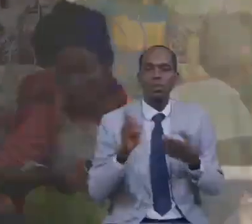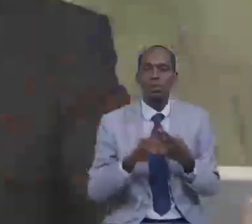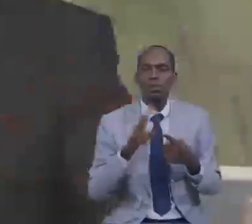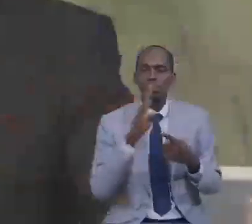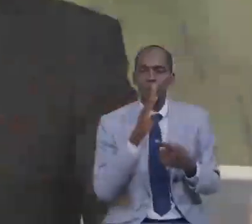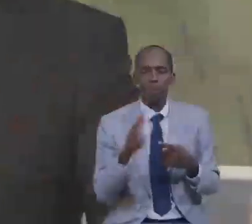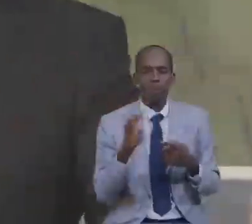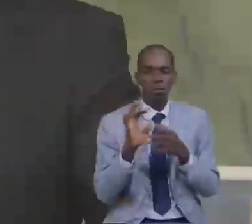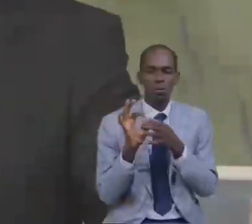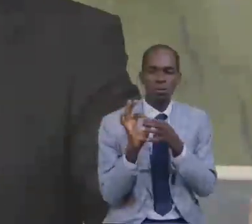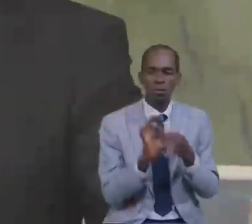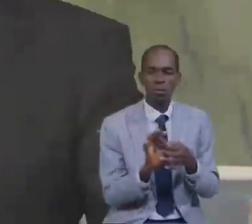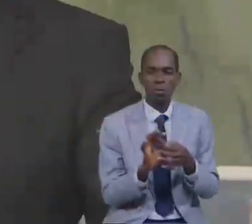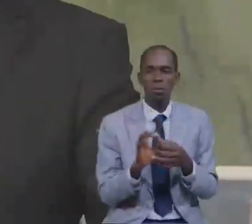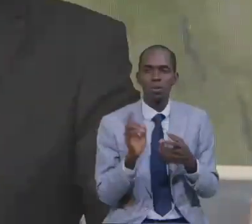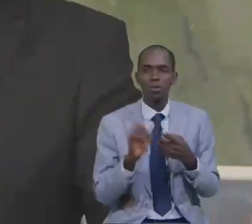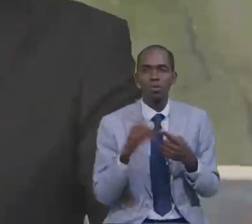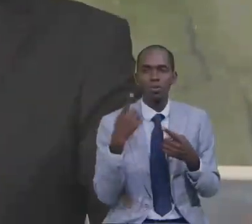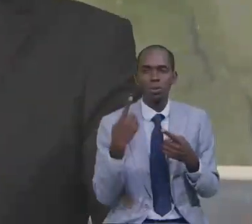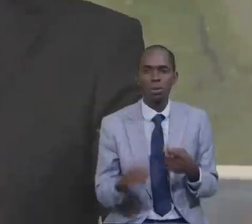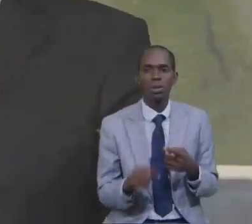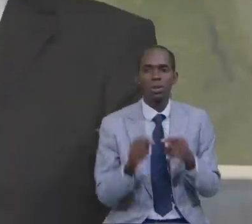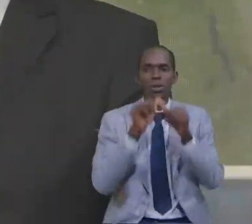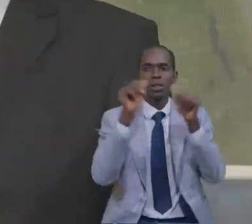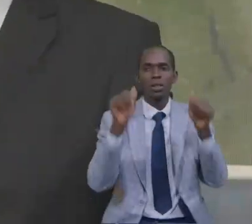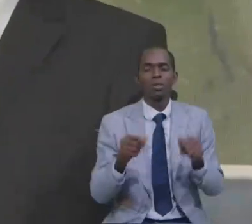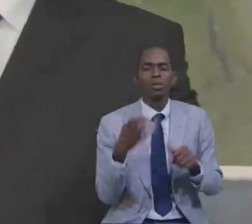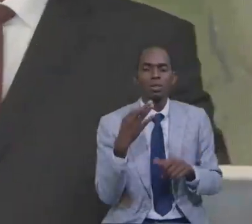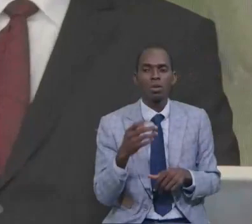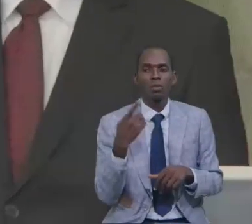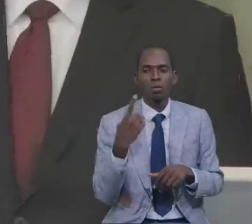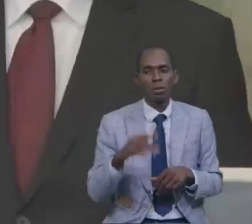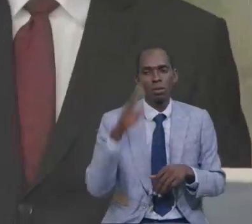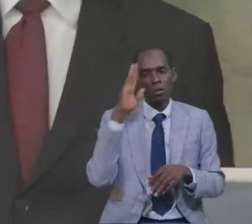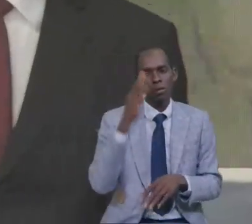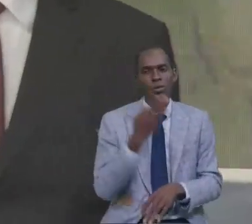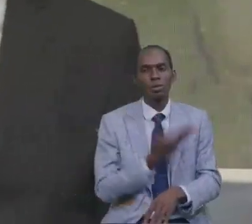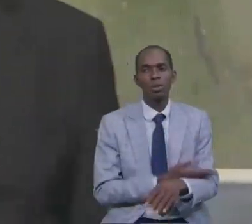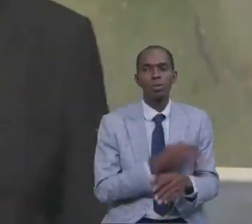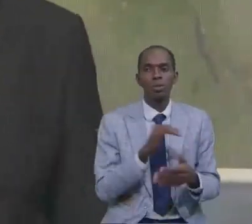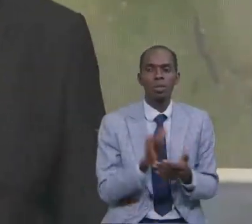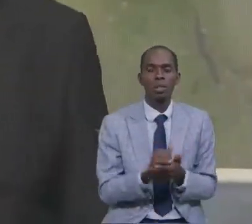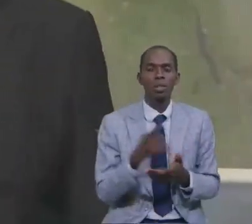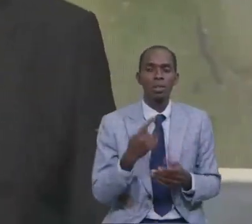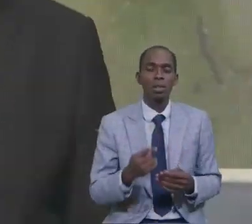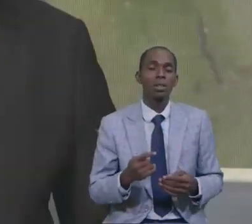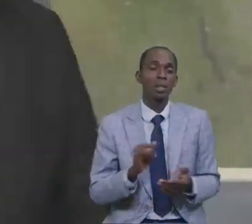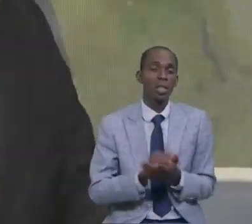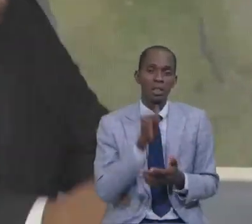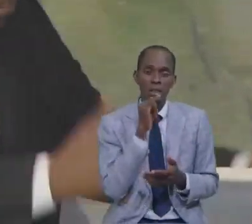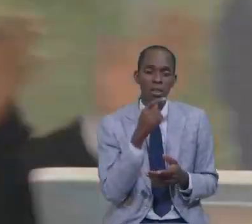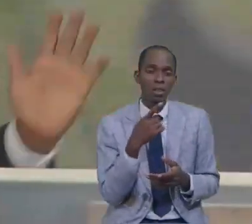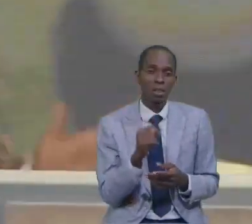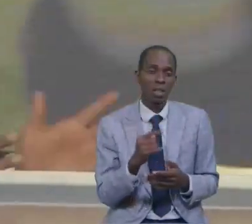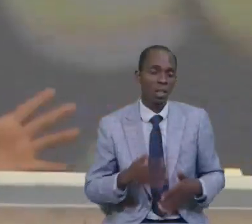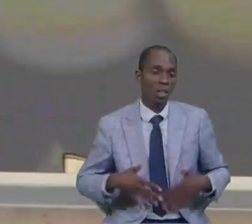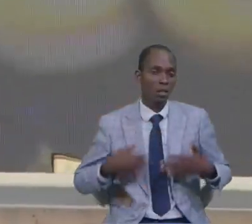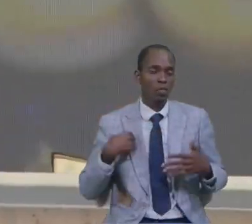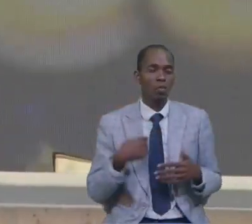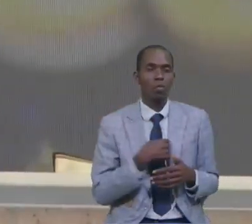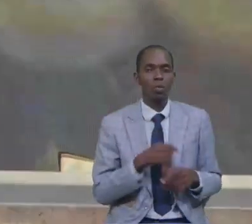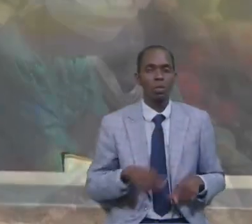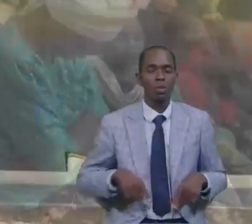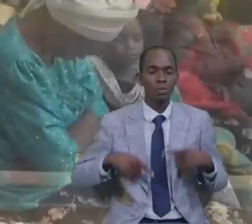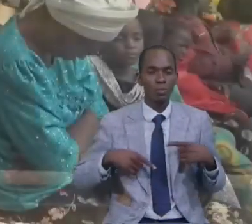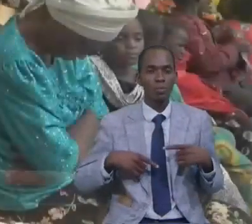live, the thoughts we think, the plans we make, the